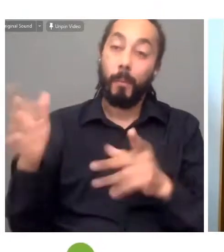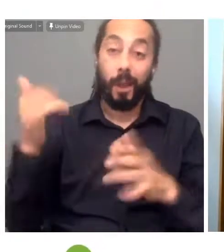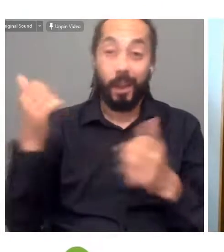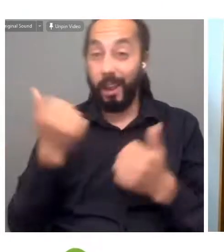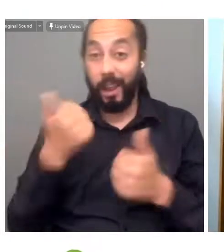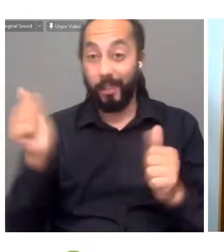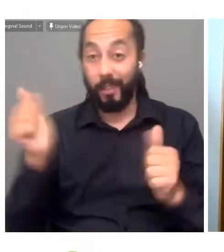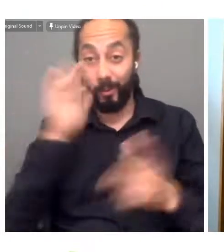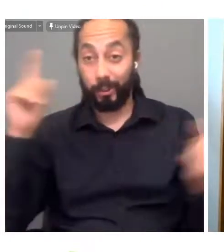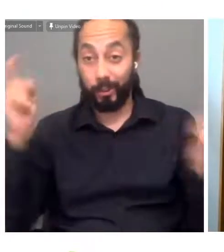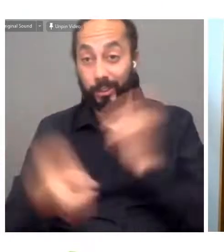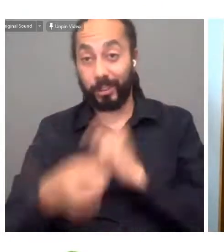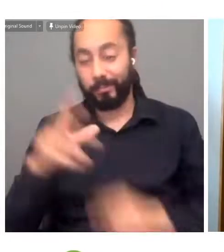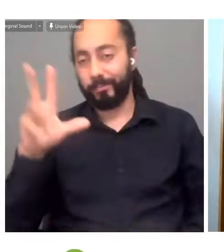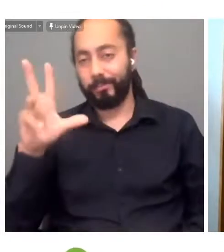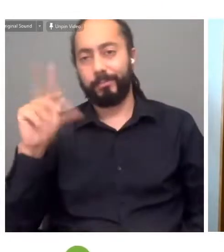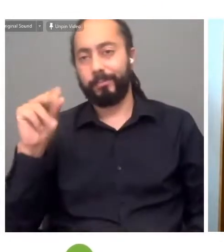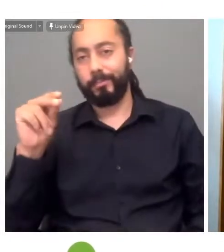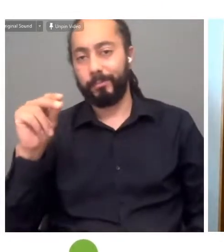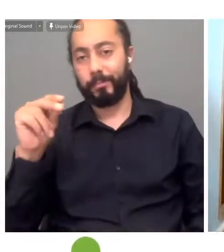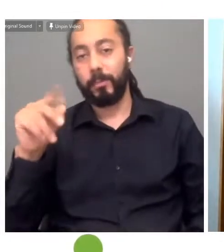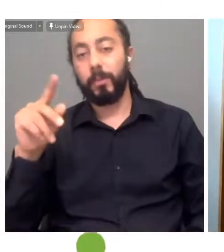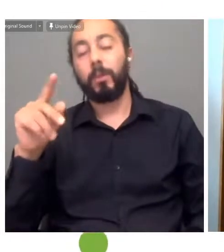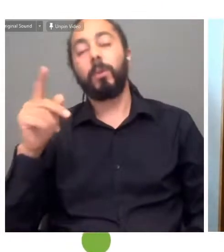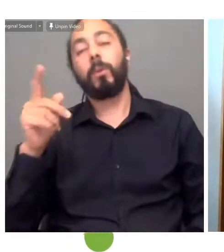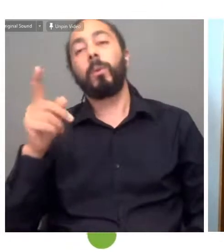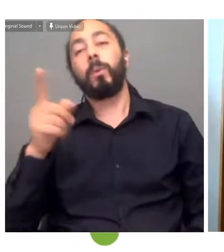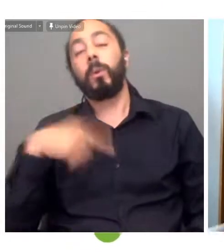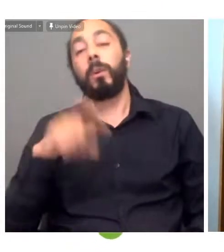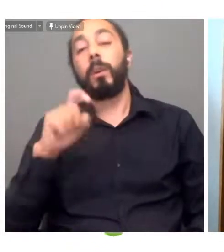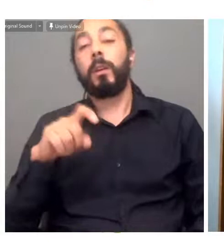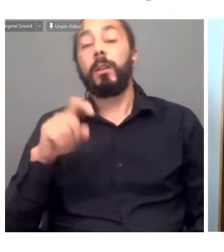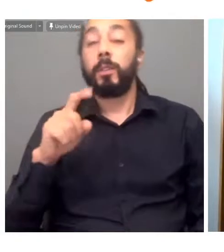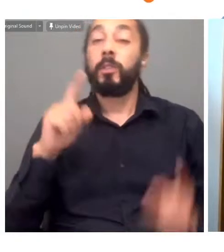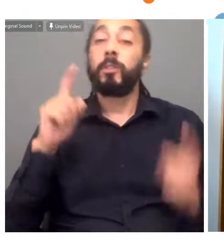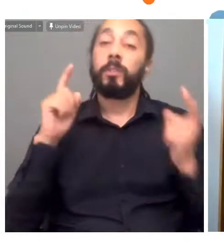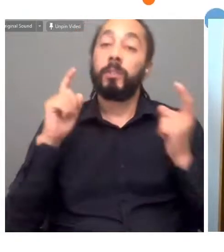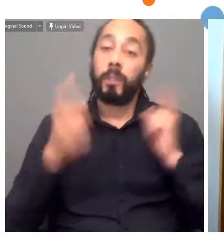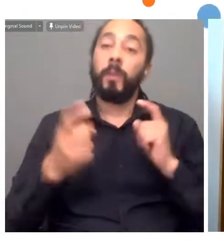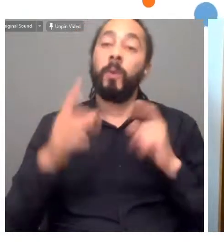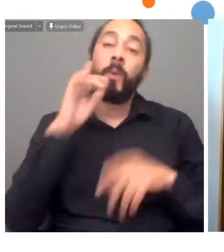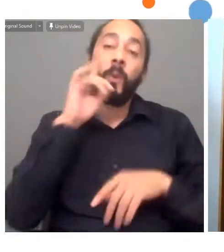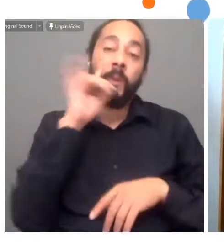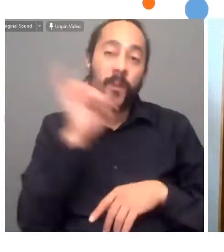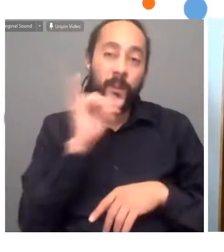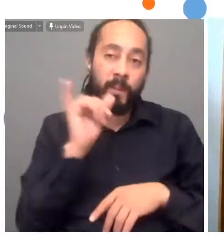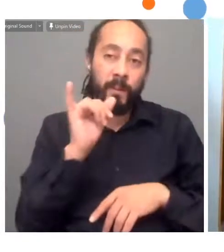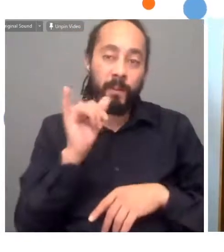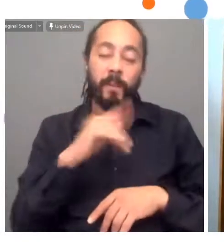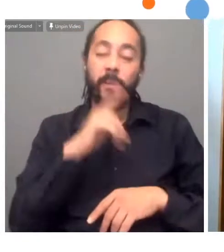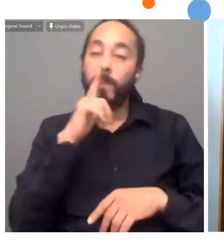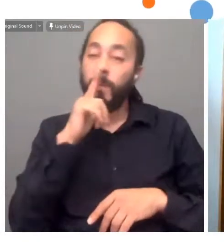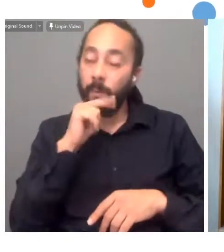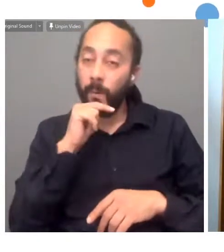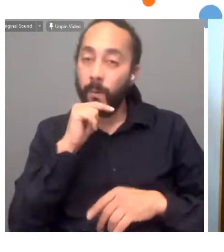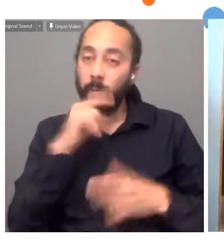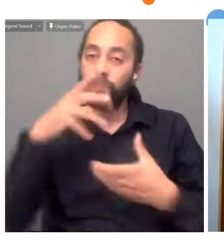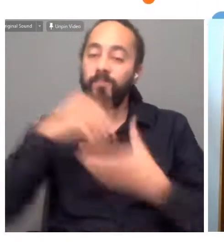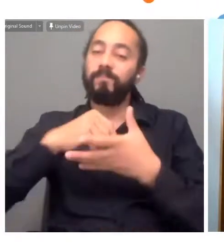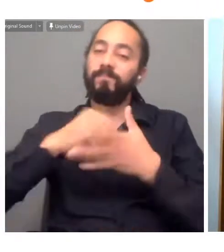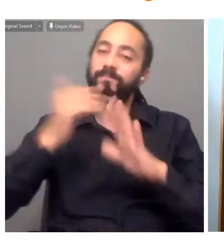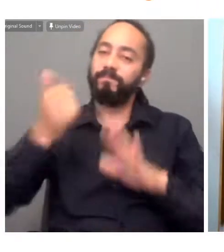we need to change the way we change the representation that we put at the head of